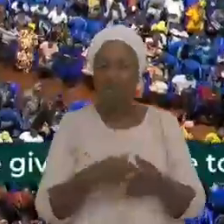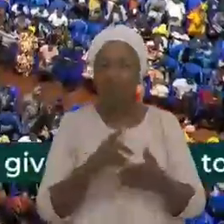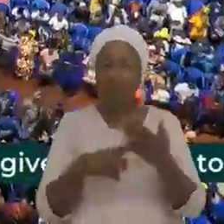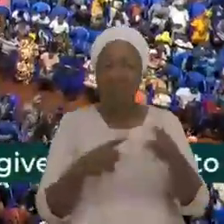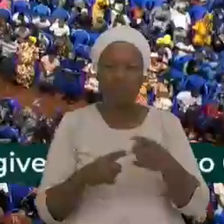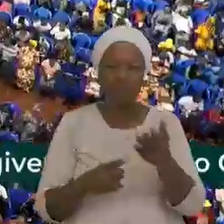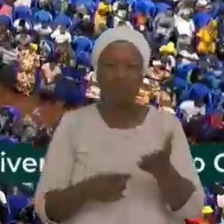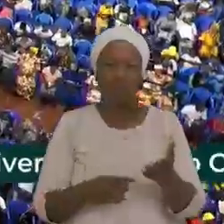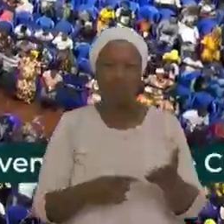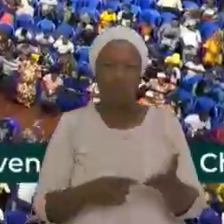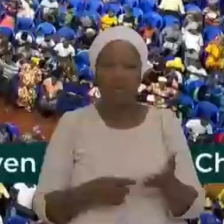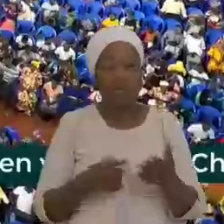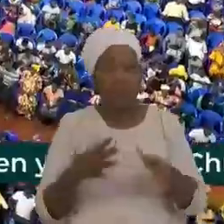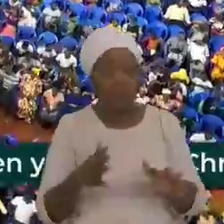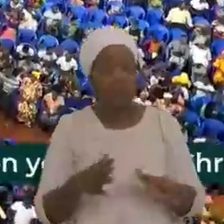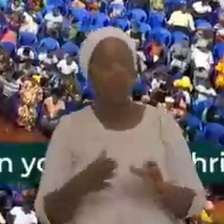it's finished.